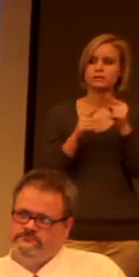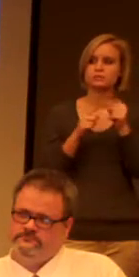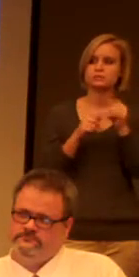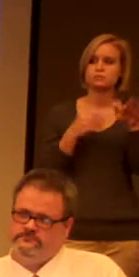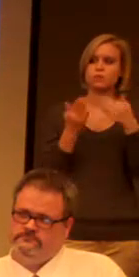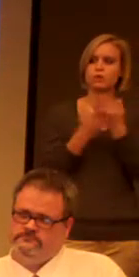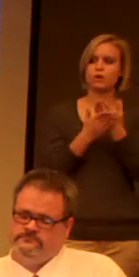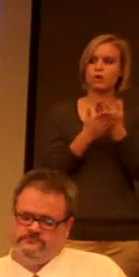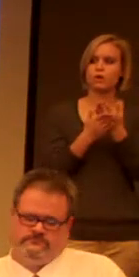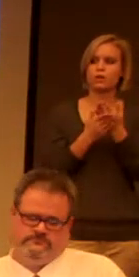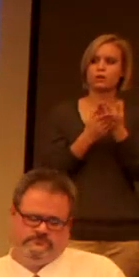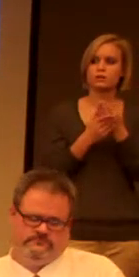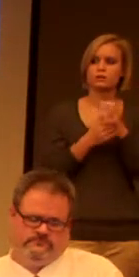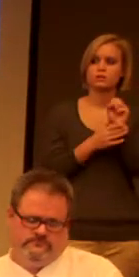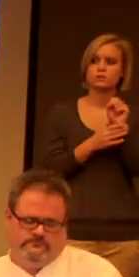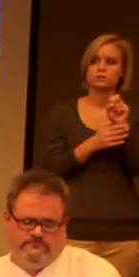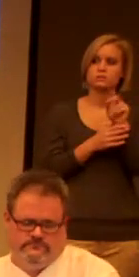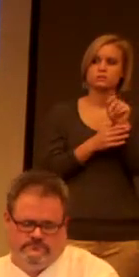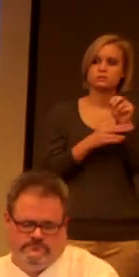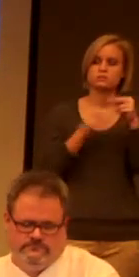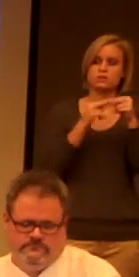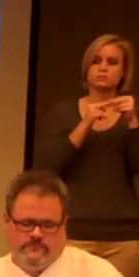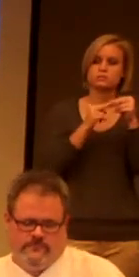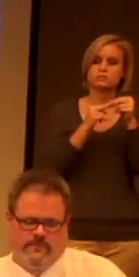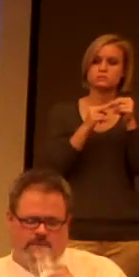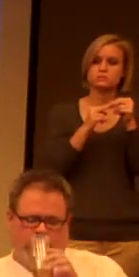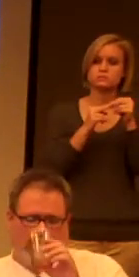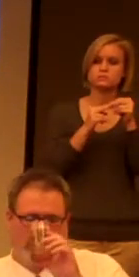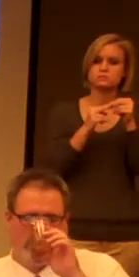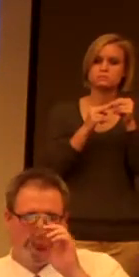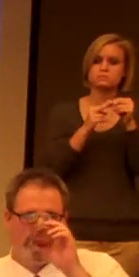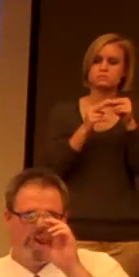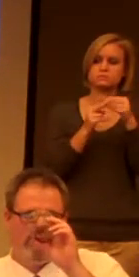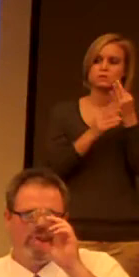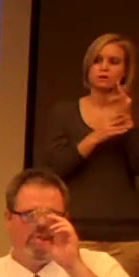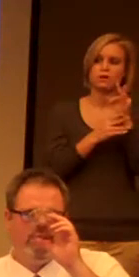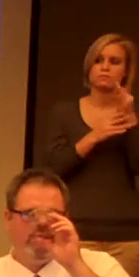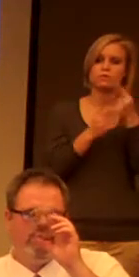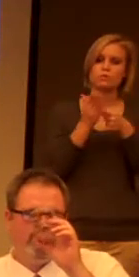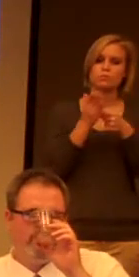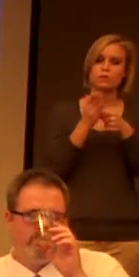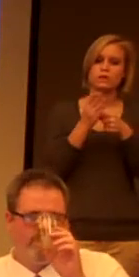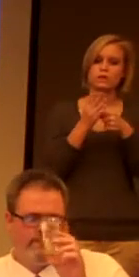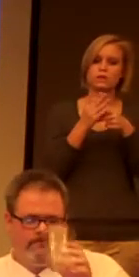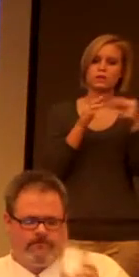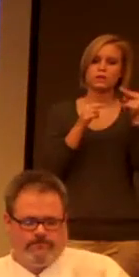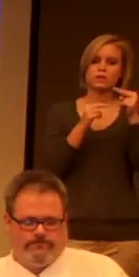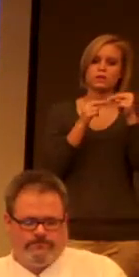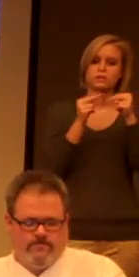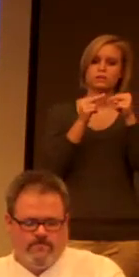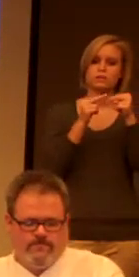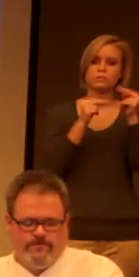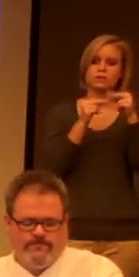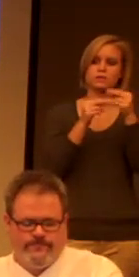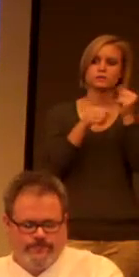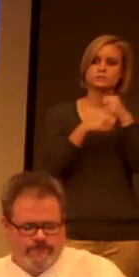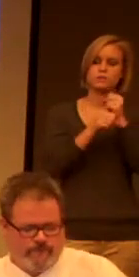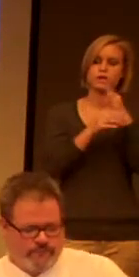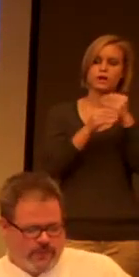in Wheeling, and the colors indicate what the building was made of. So if it's brick,